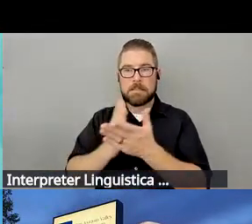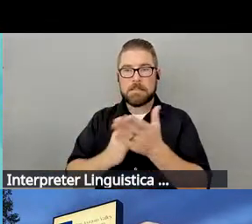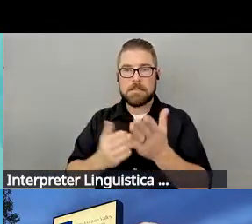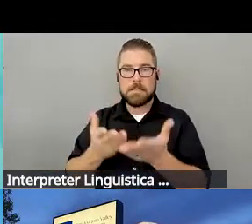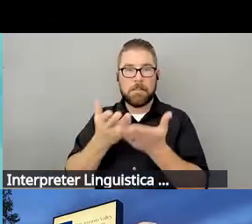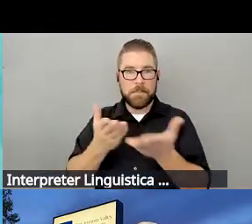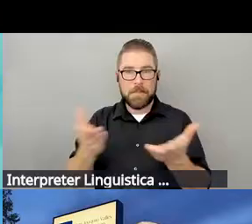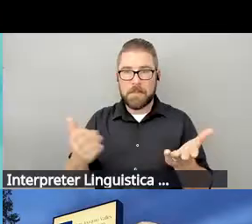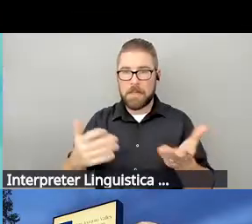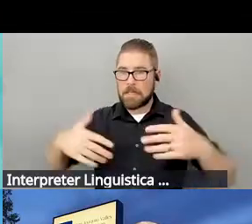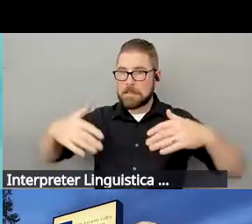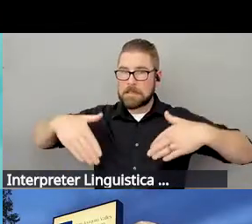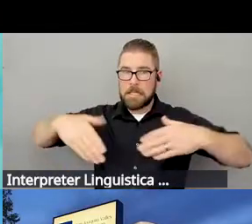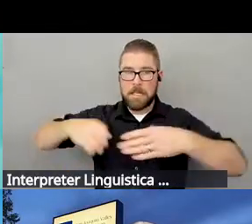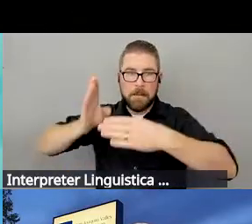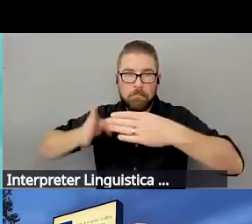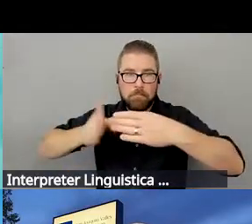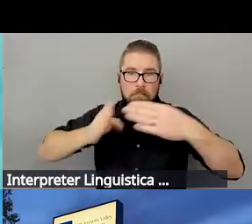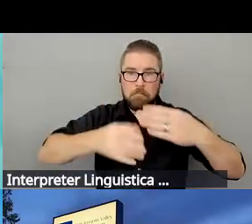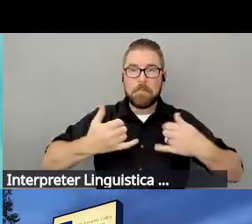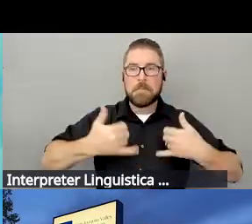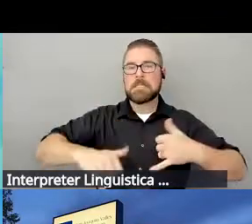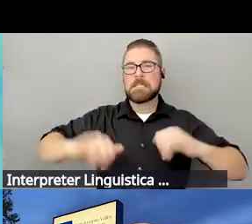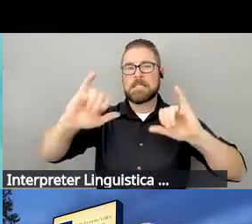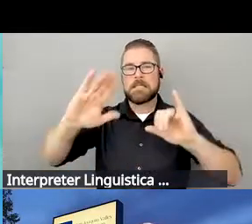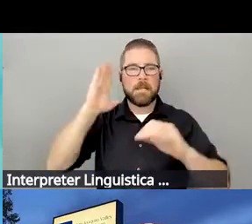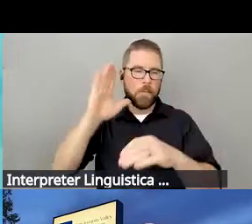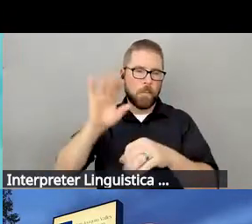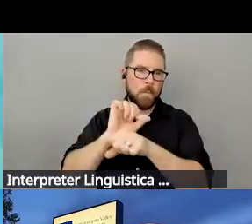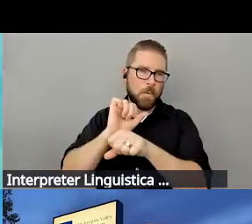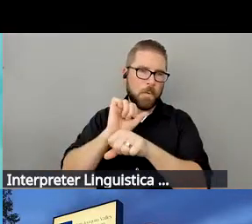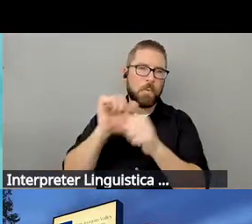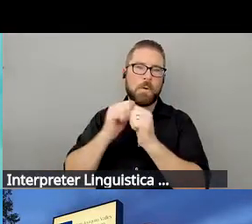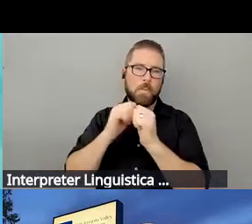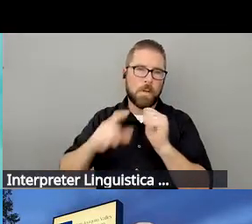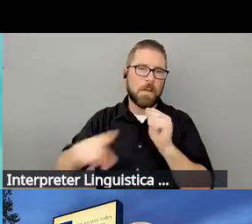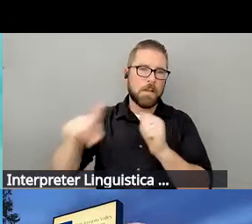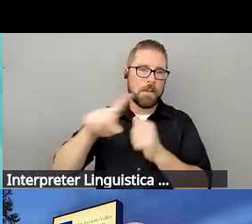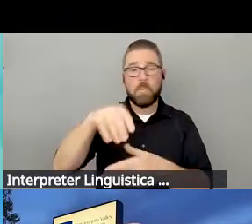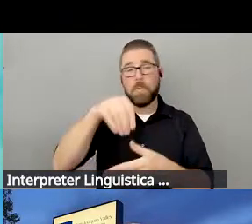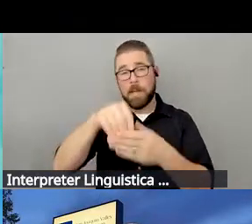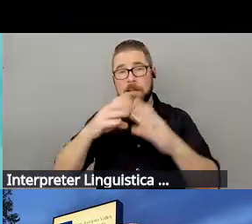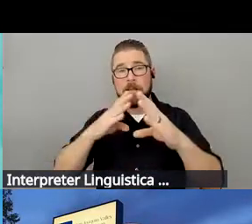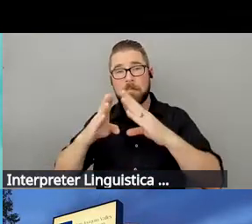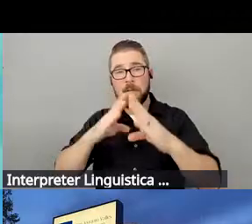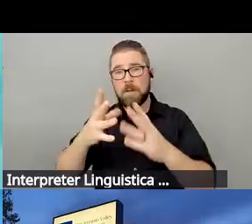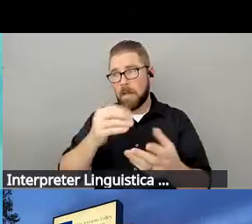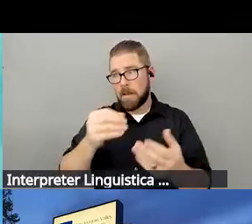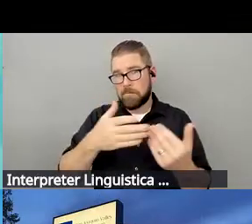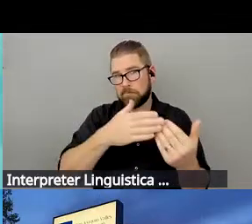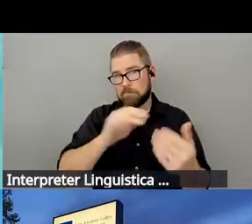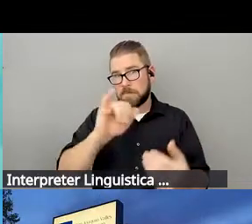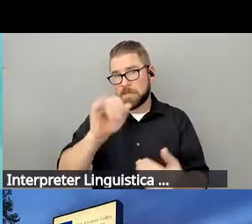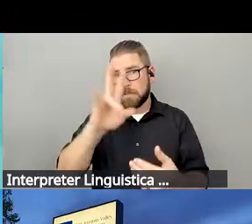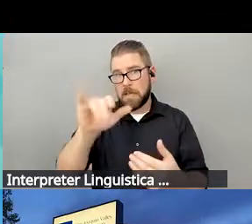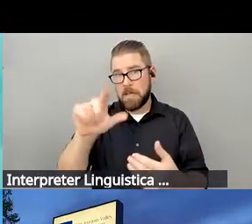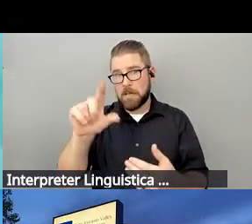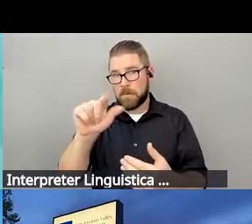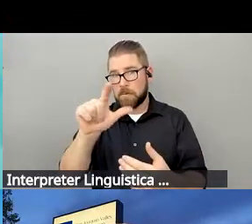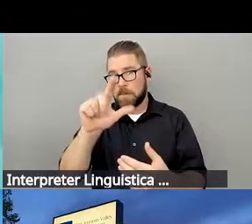still continuing to work with you all and being, in the community and even past that July 2026 timeframe.